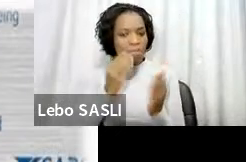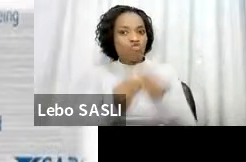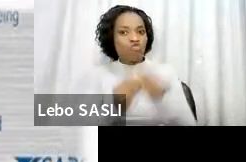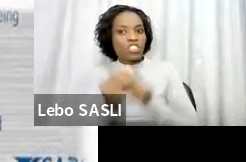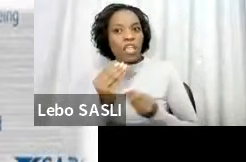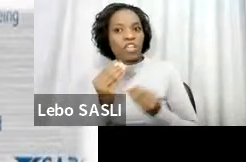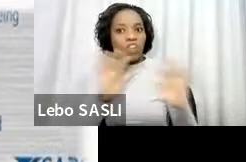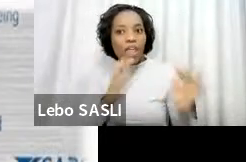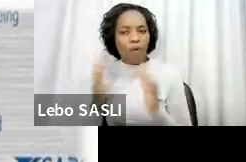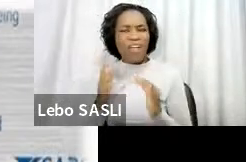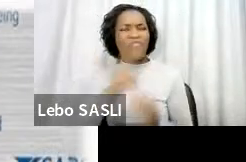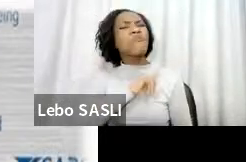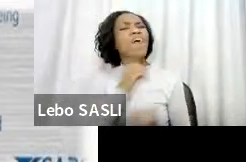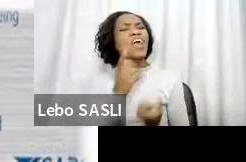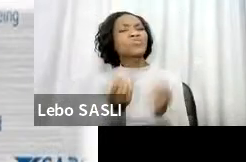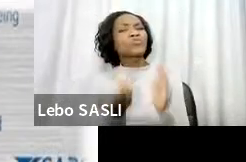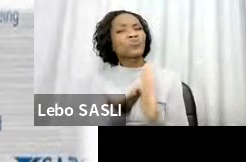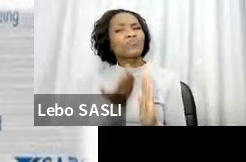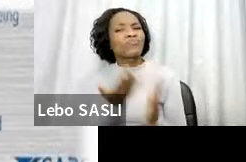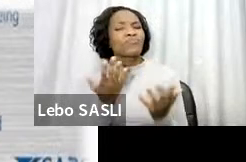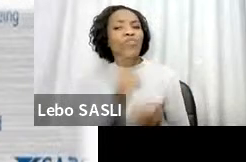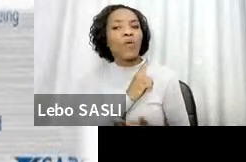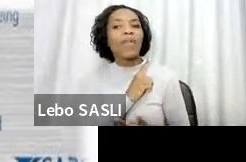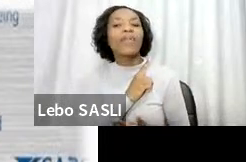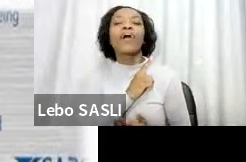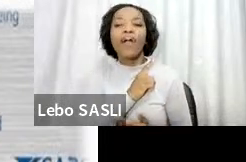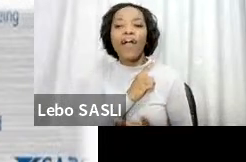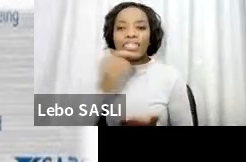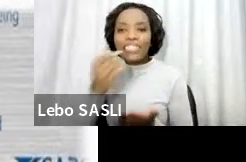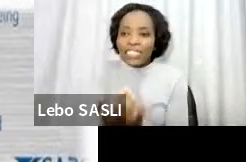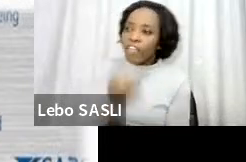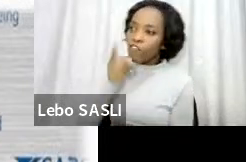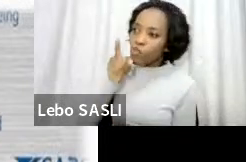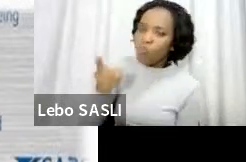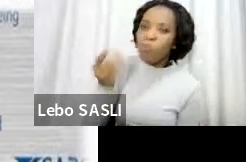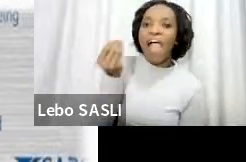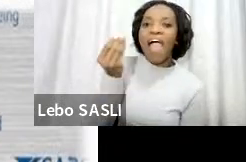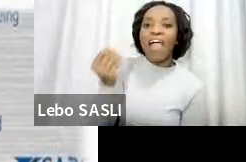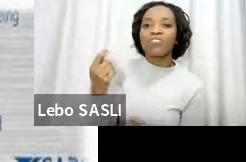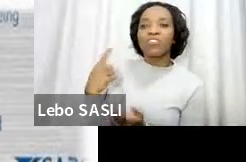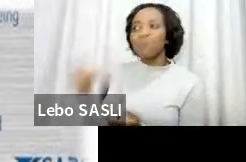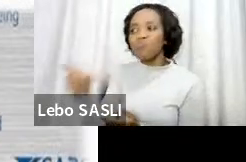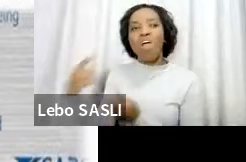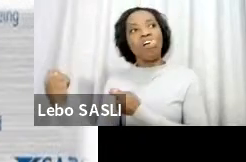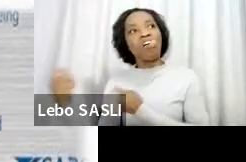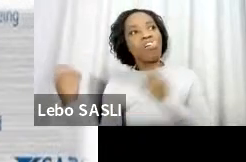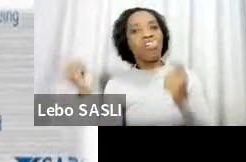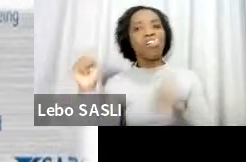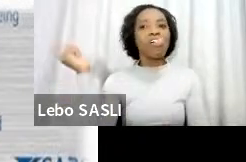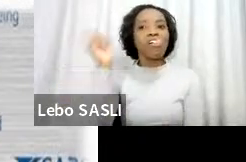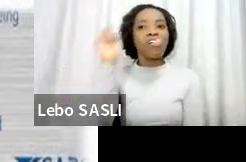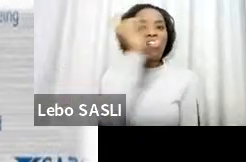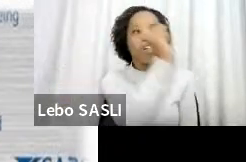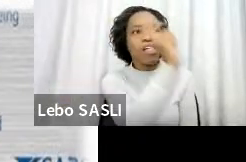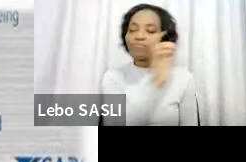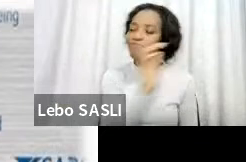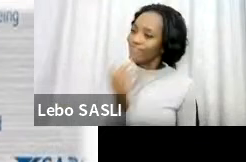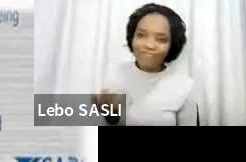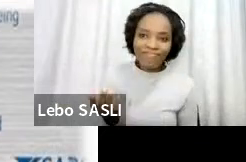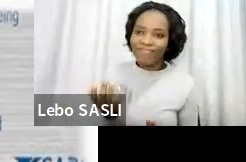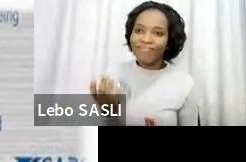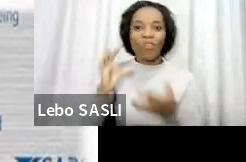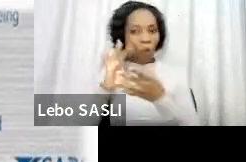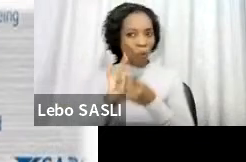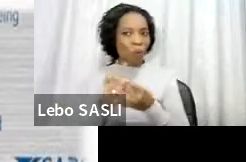we doing this? We want to save you cost to travel to the nearest branch or nearest center. We want to save you time